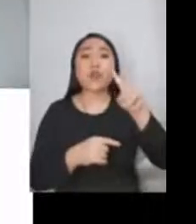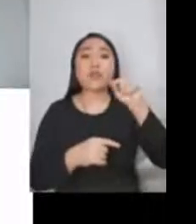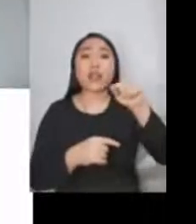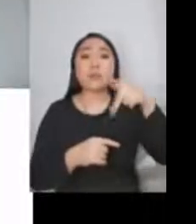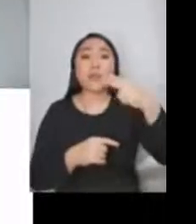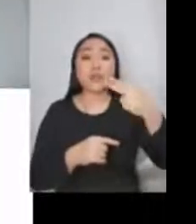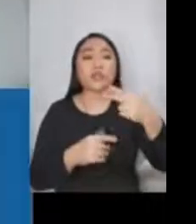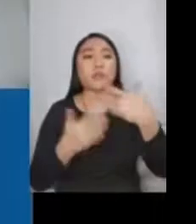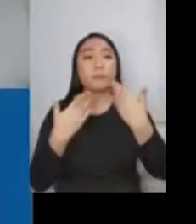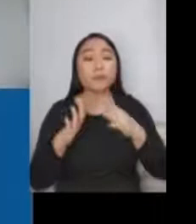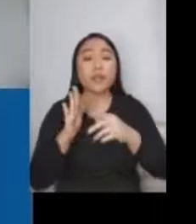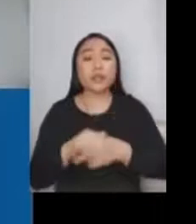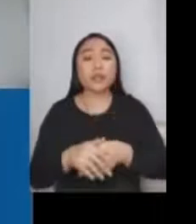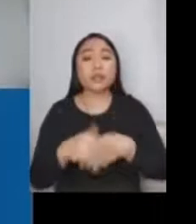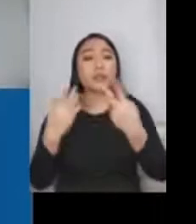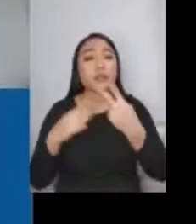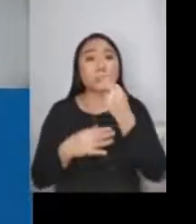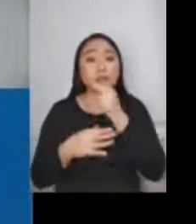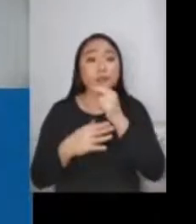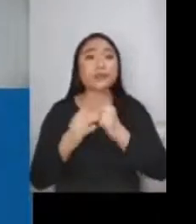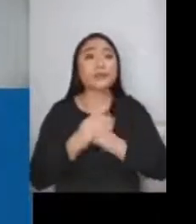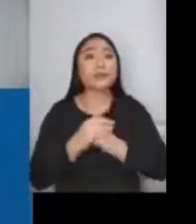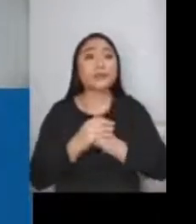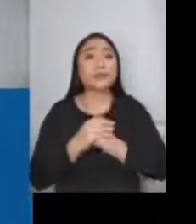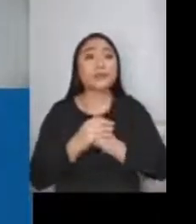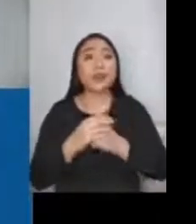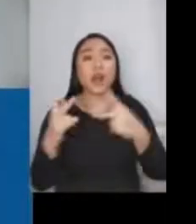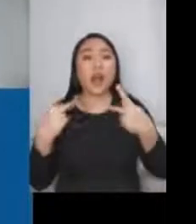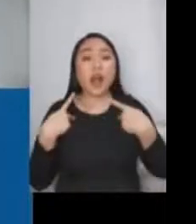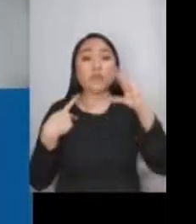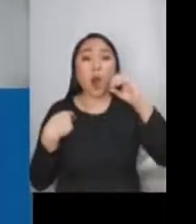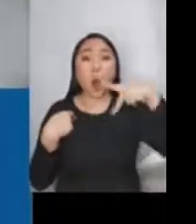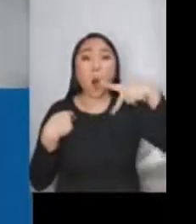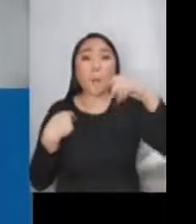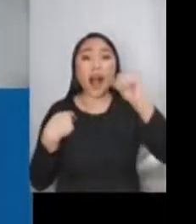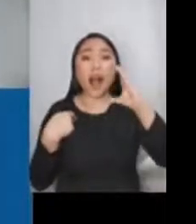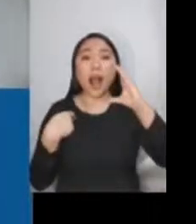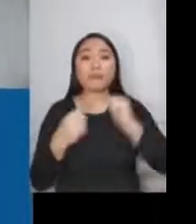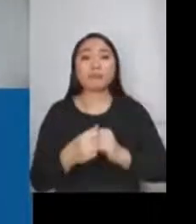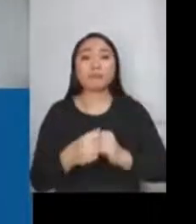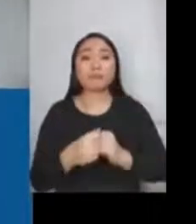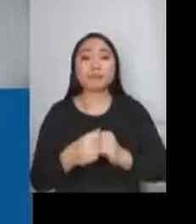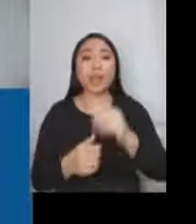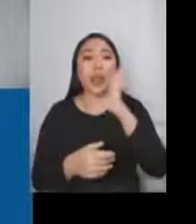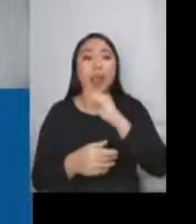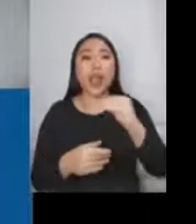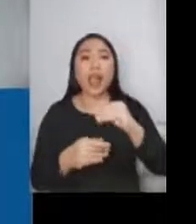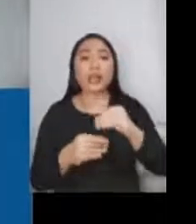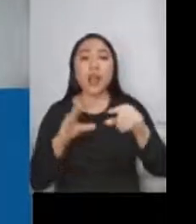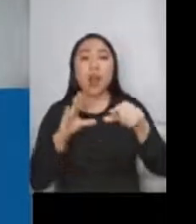signet.dost.gov.ph. And then, okay, this is what you're going to find. We have the OPAC